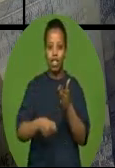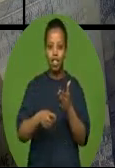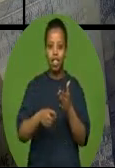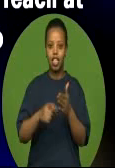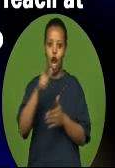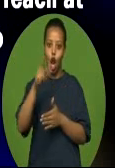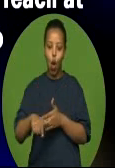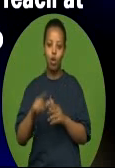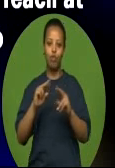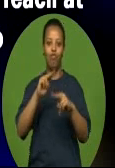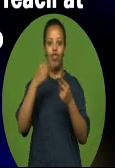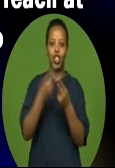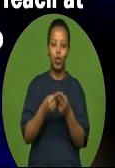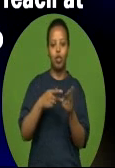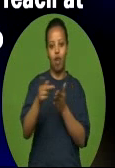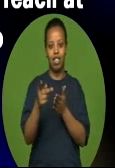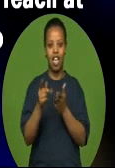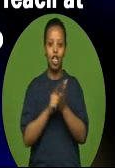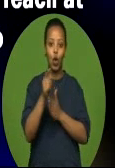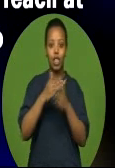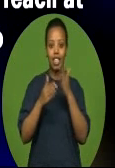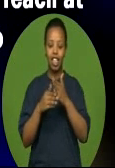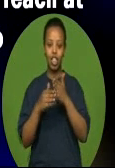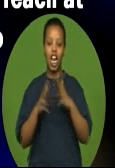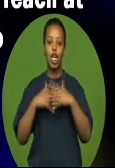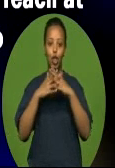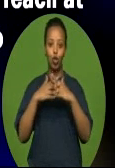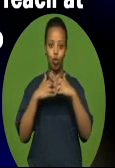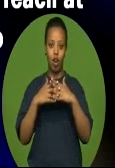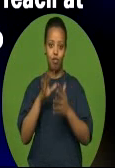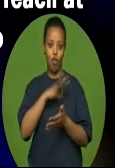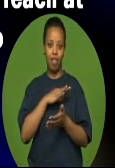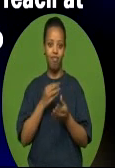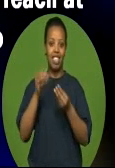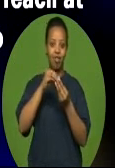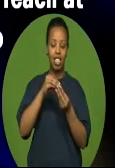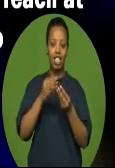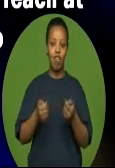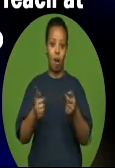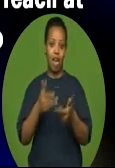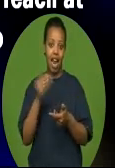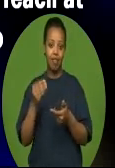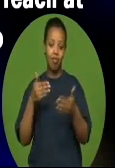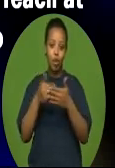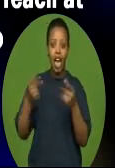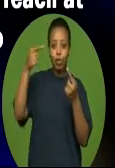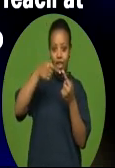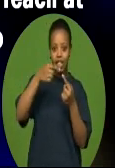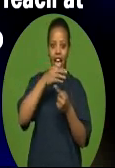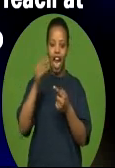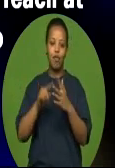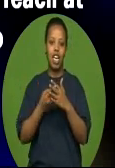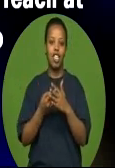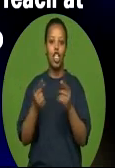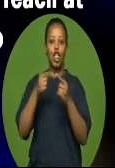lower price. At growth stage, industrial profit increase rapidly and reach at peak